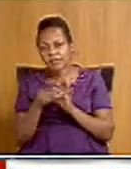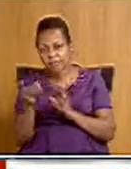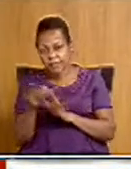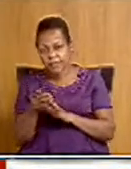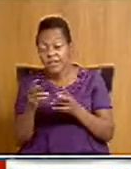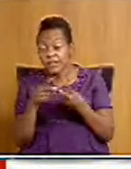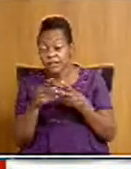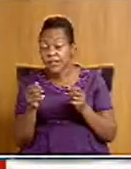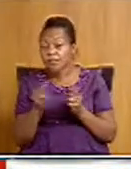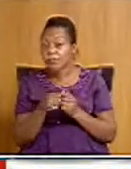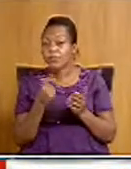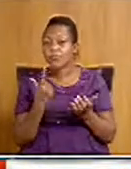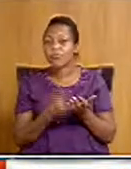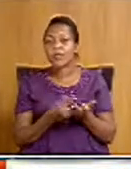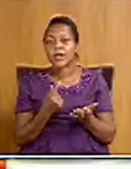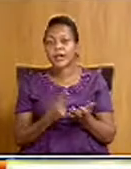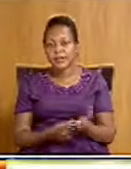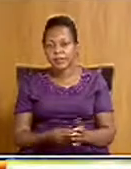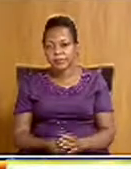Uganda.